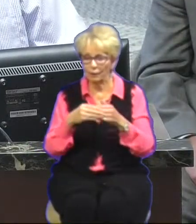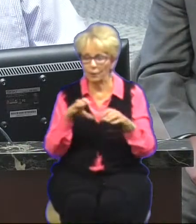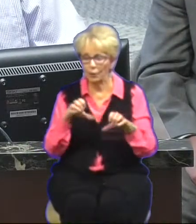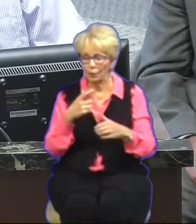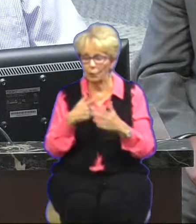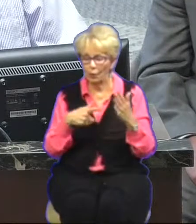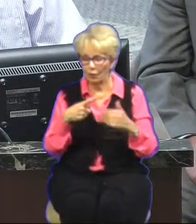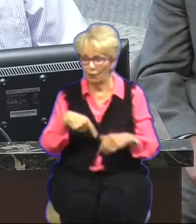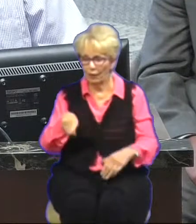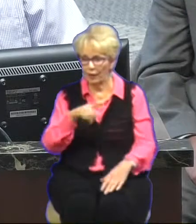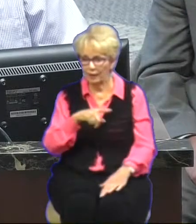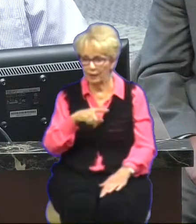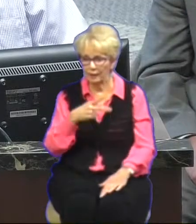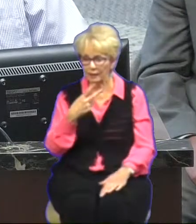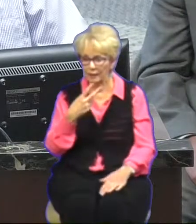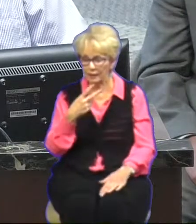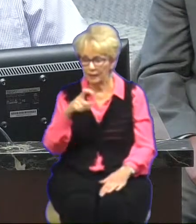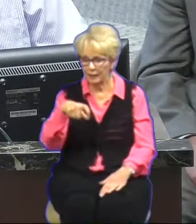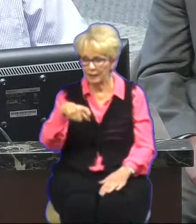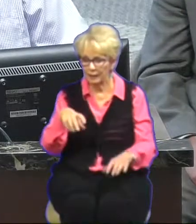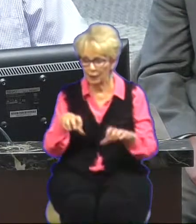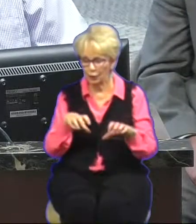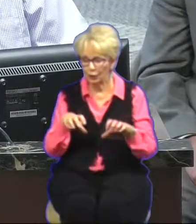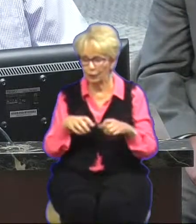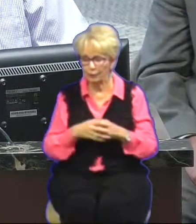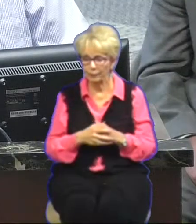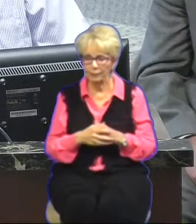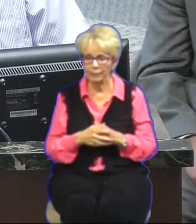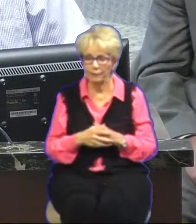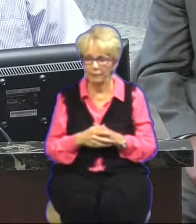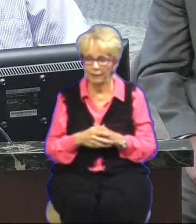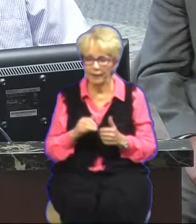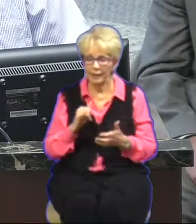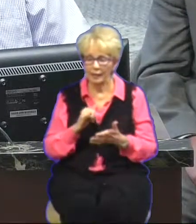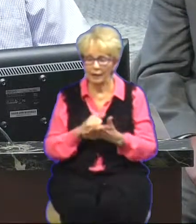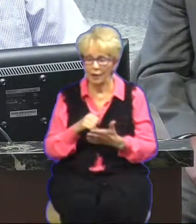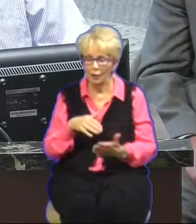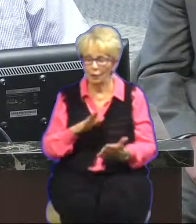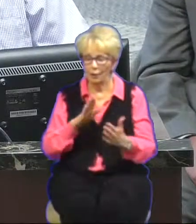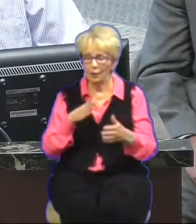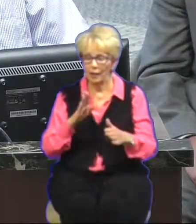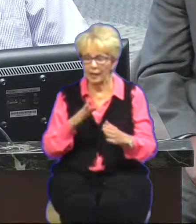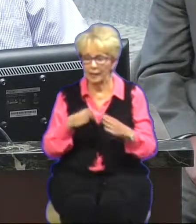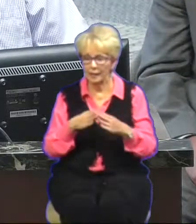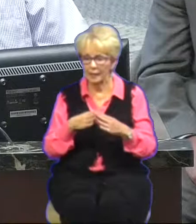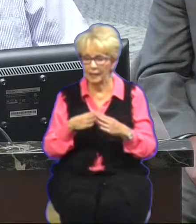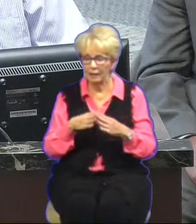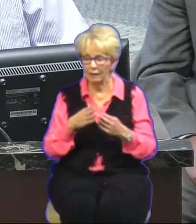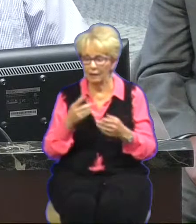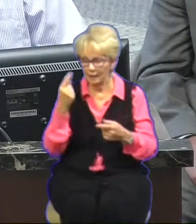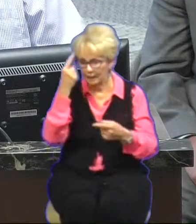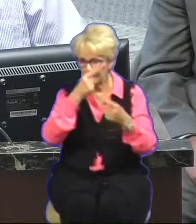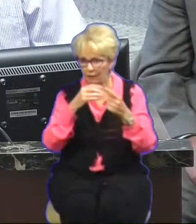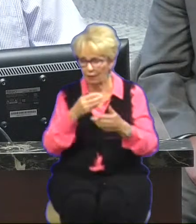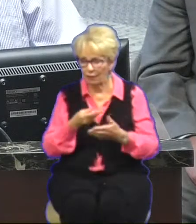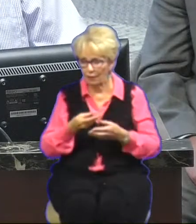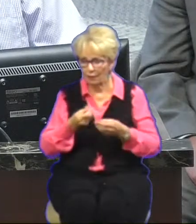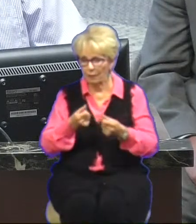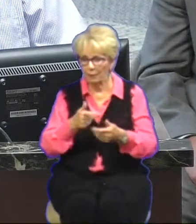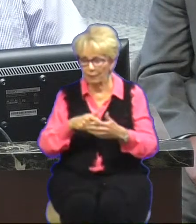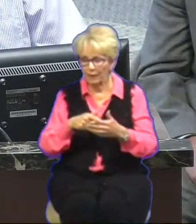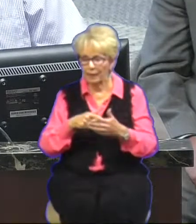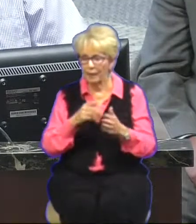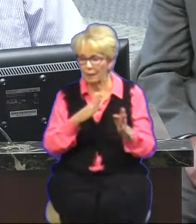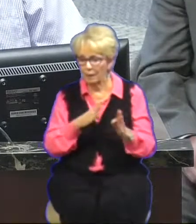they deem necessary to do. This approach allows the cities to consider funding planned